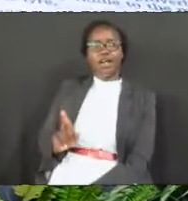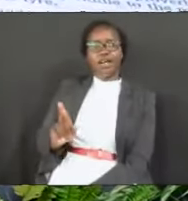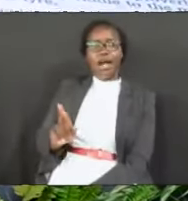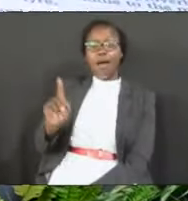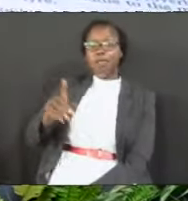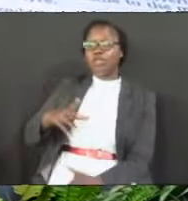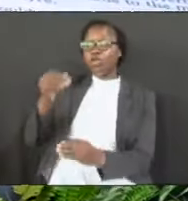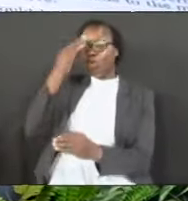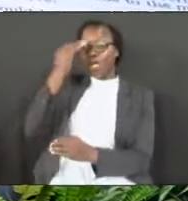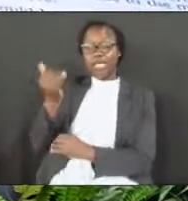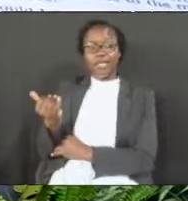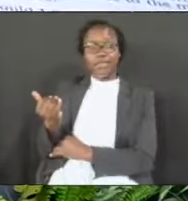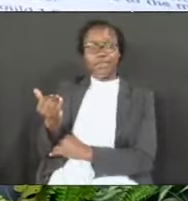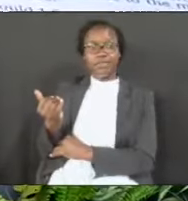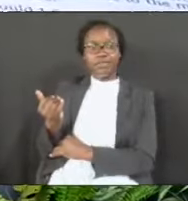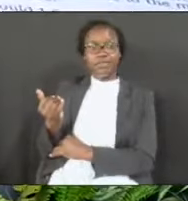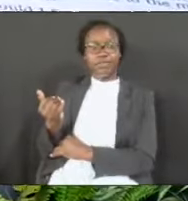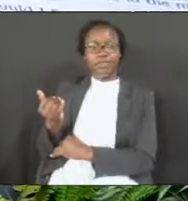is because